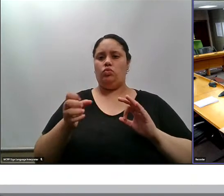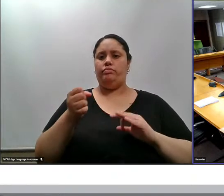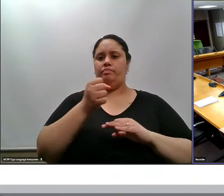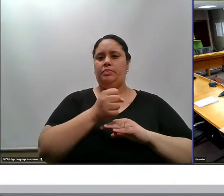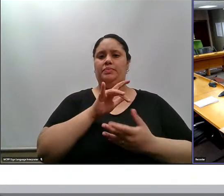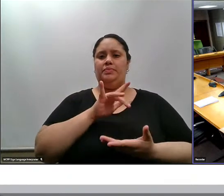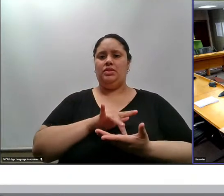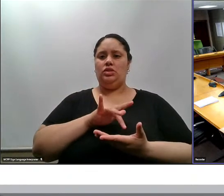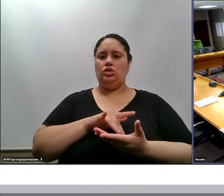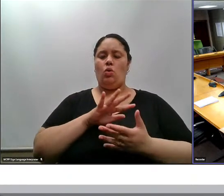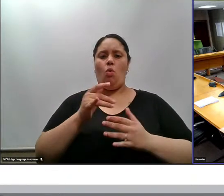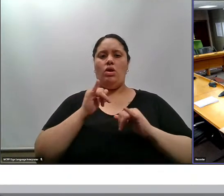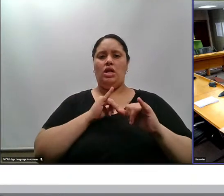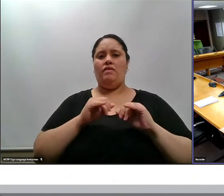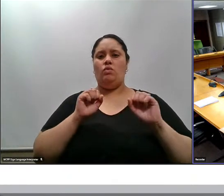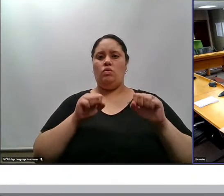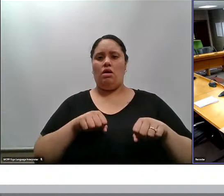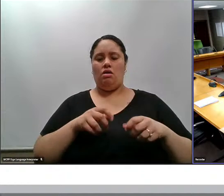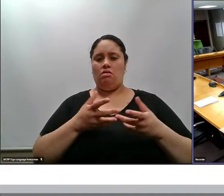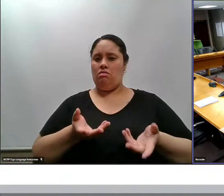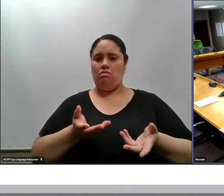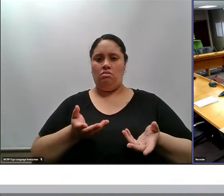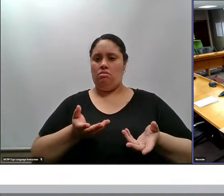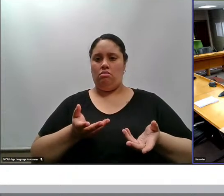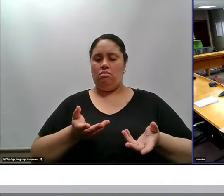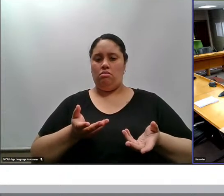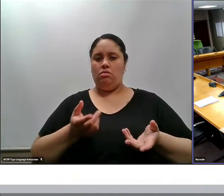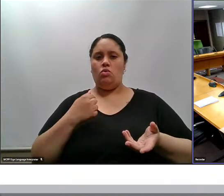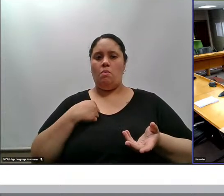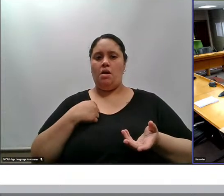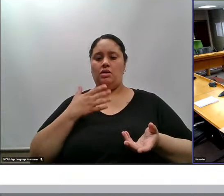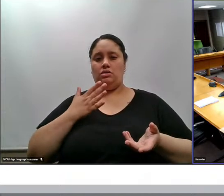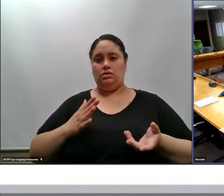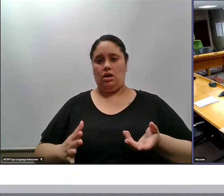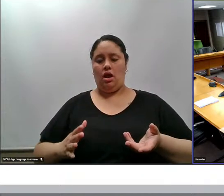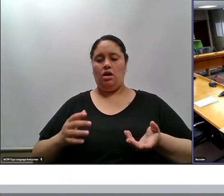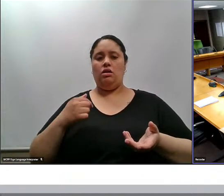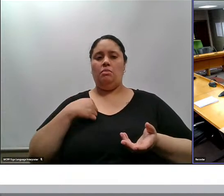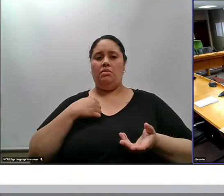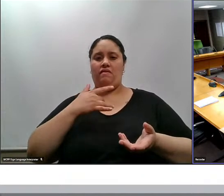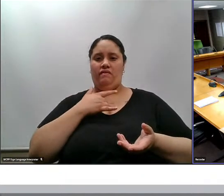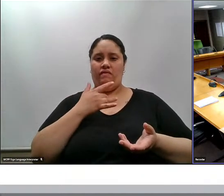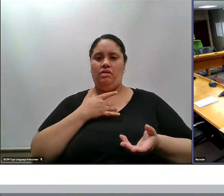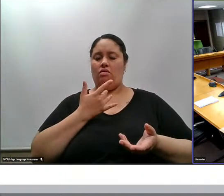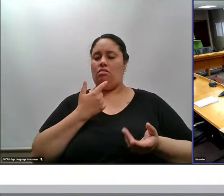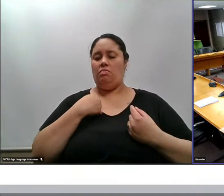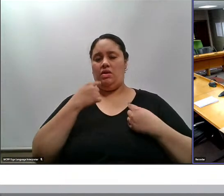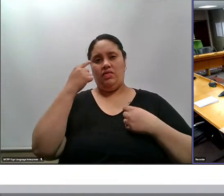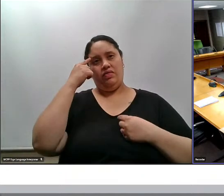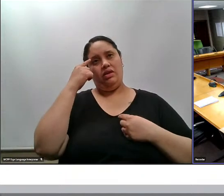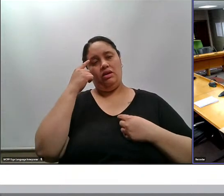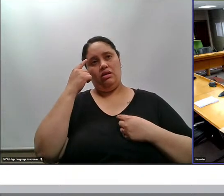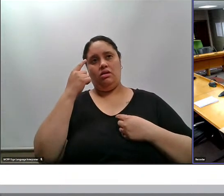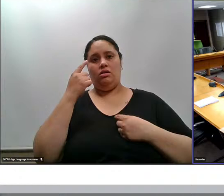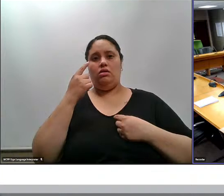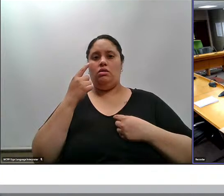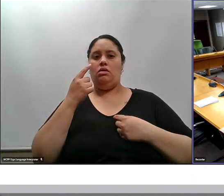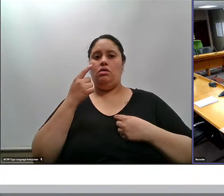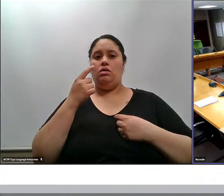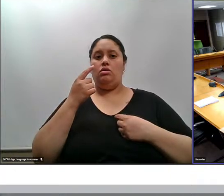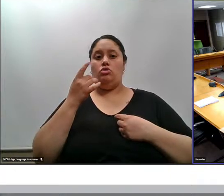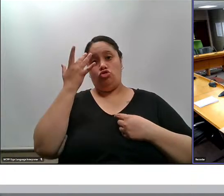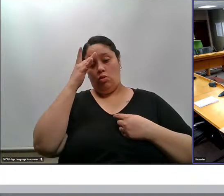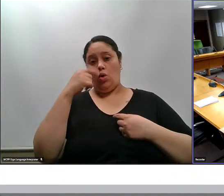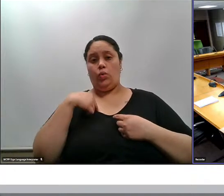position or to be interviewed for that matter? So from my side, I don't think it's wise for us to go